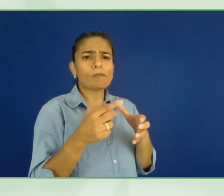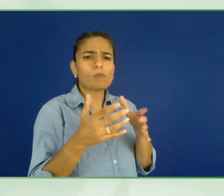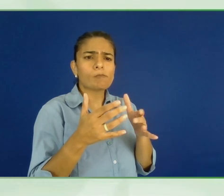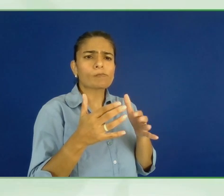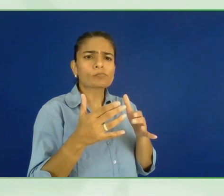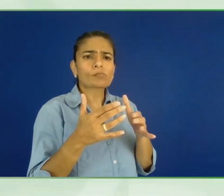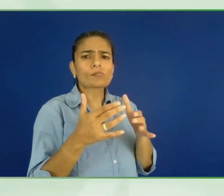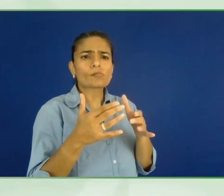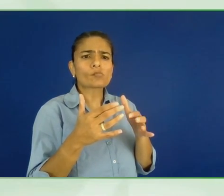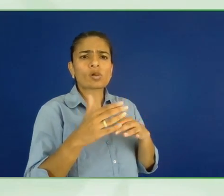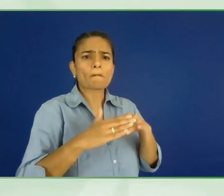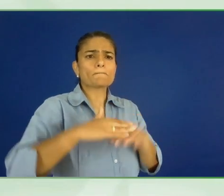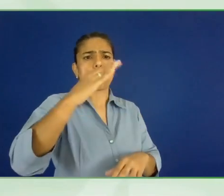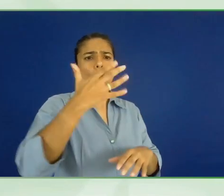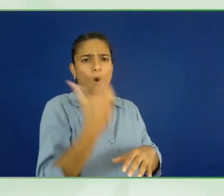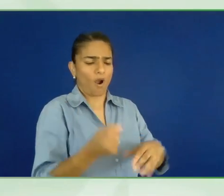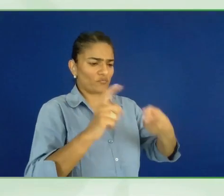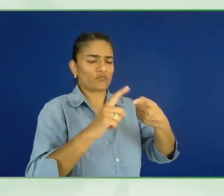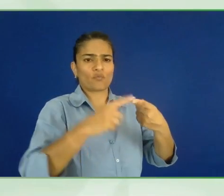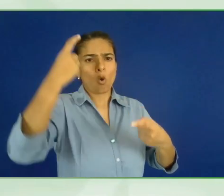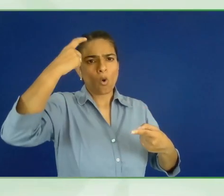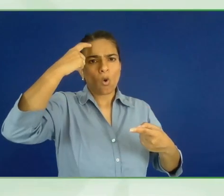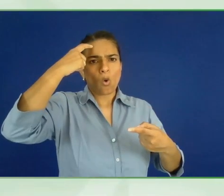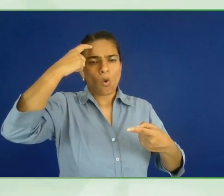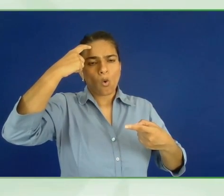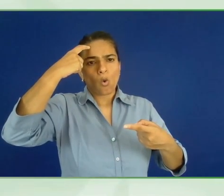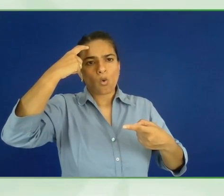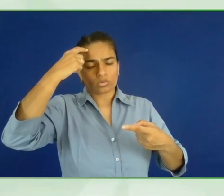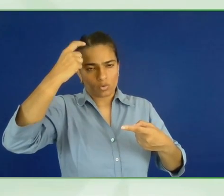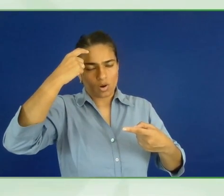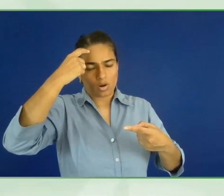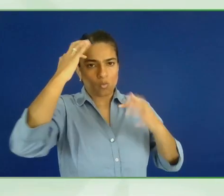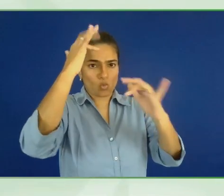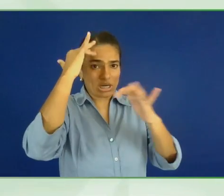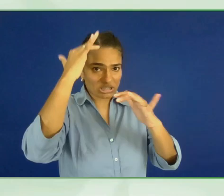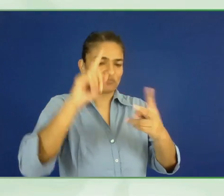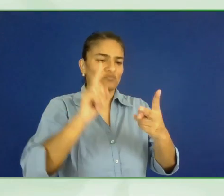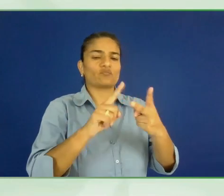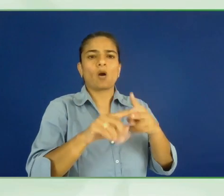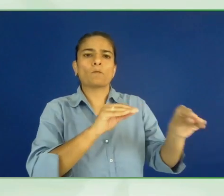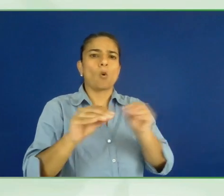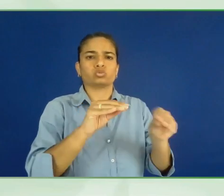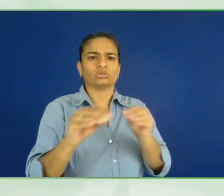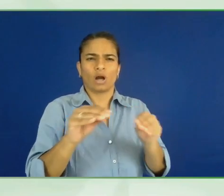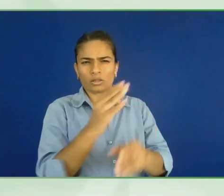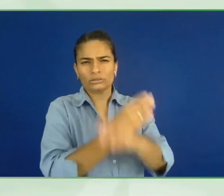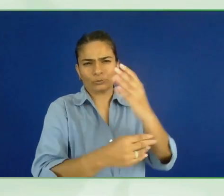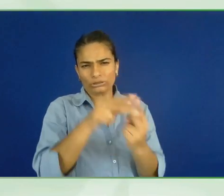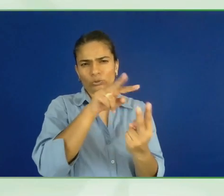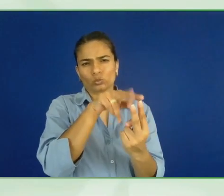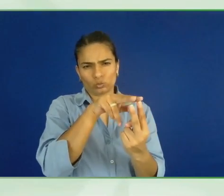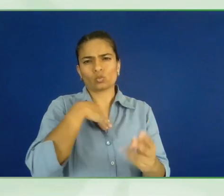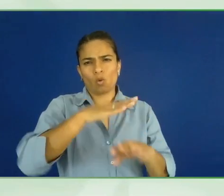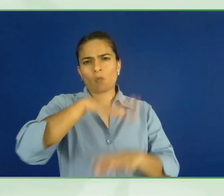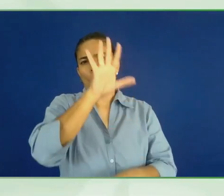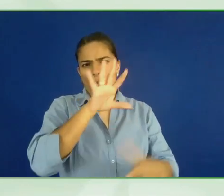or motor impairment, but we are really trying to make programs and events that